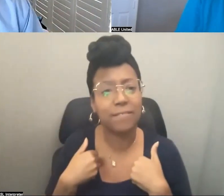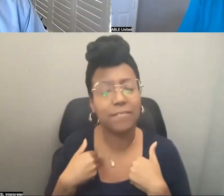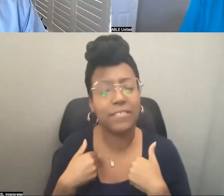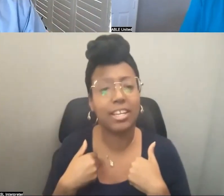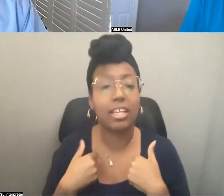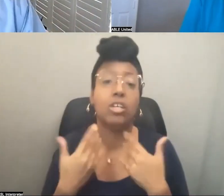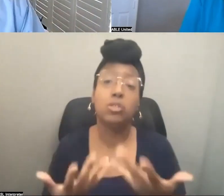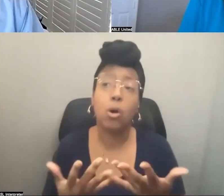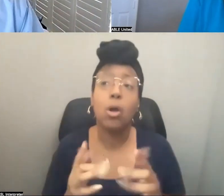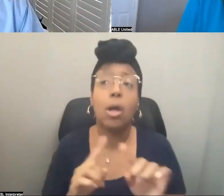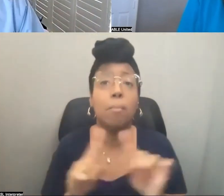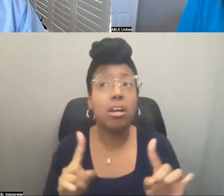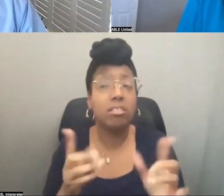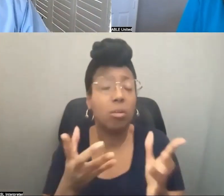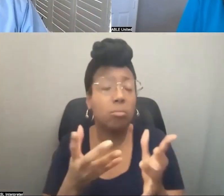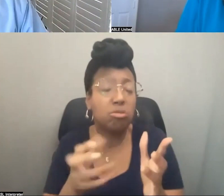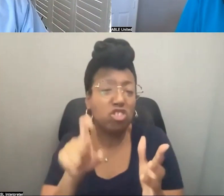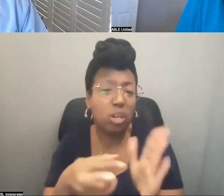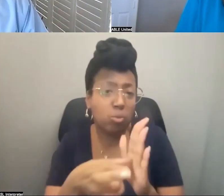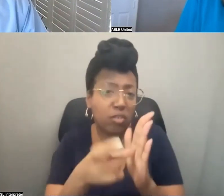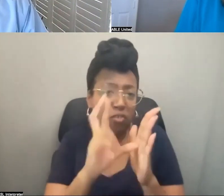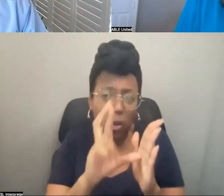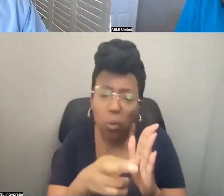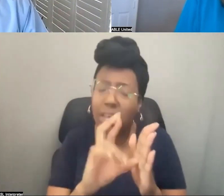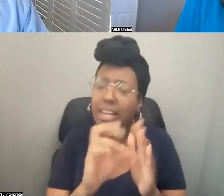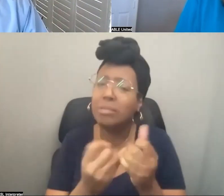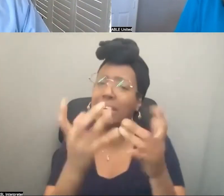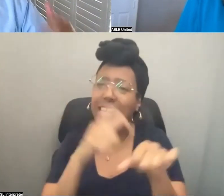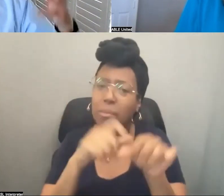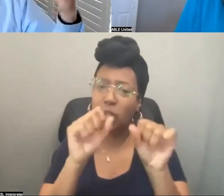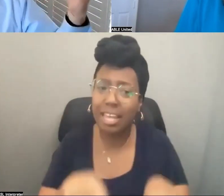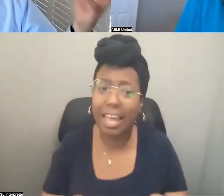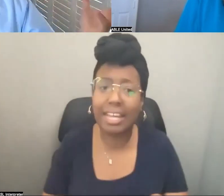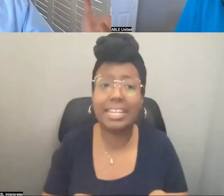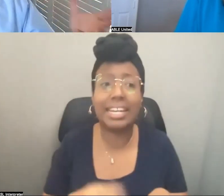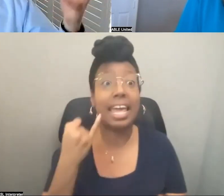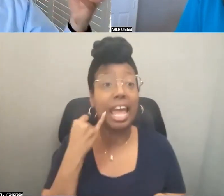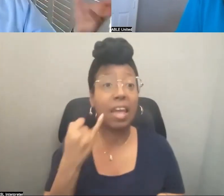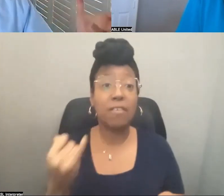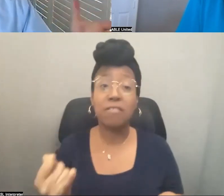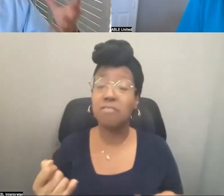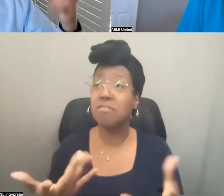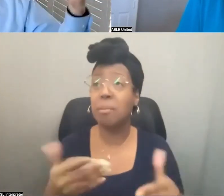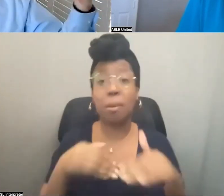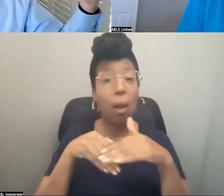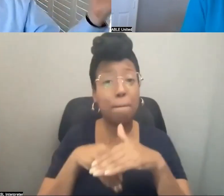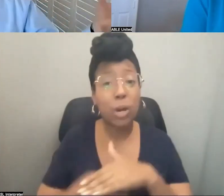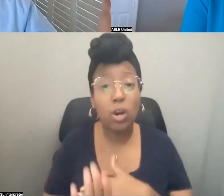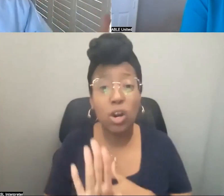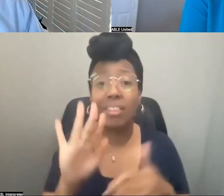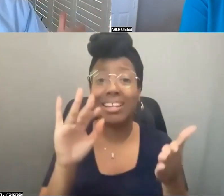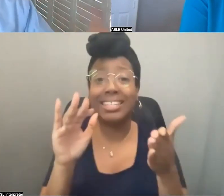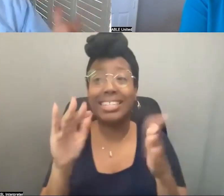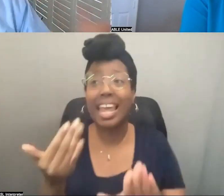review it as often as you might review an estate plan. Certainly if there's a major change that happens, a birth, a death,